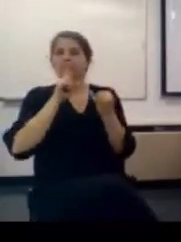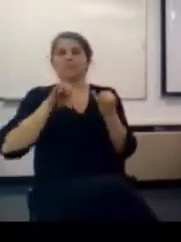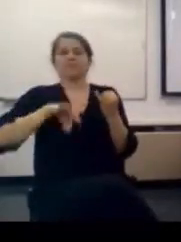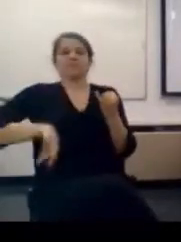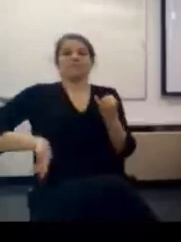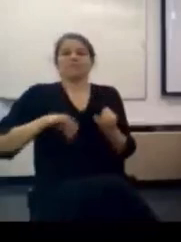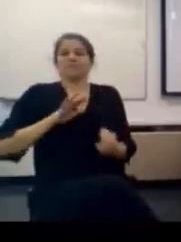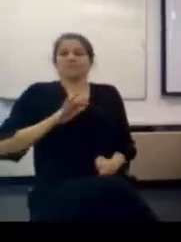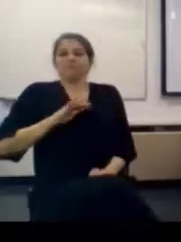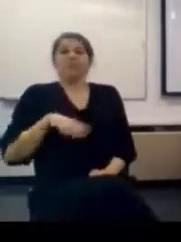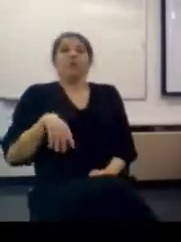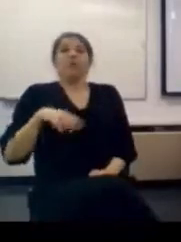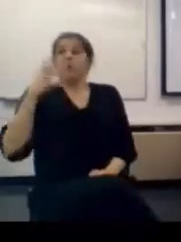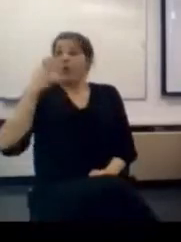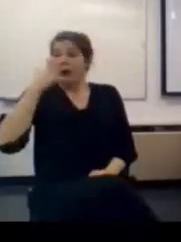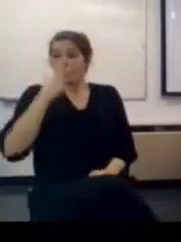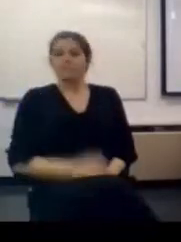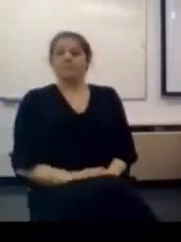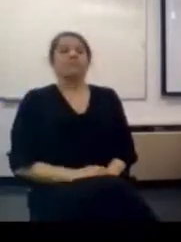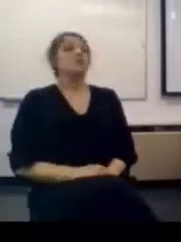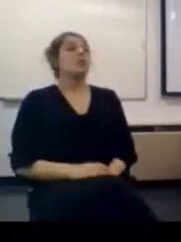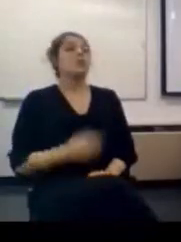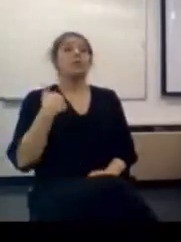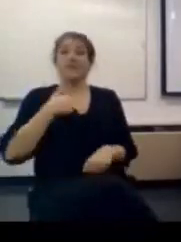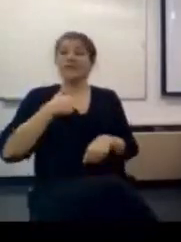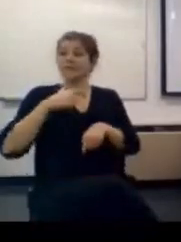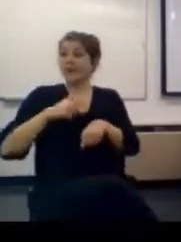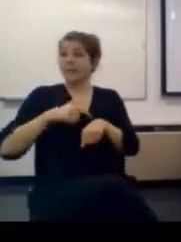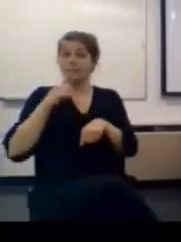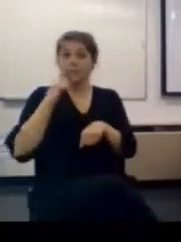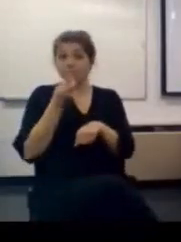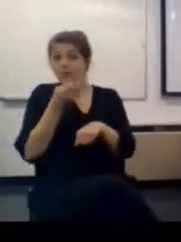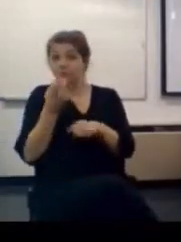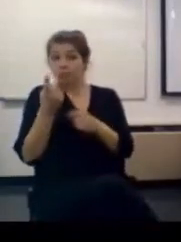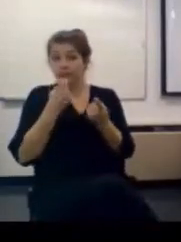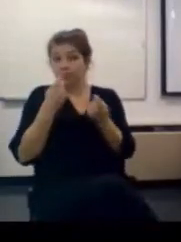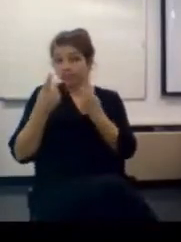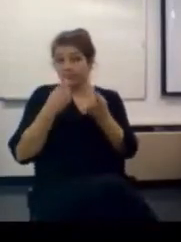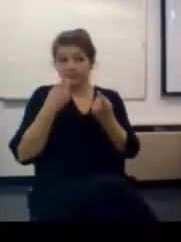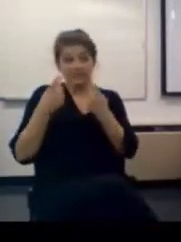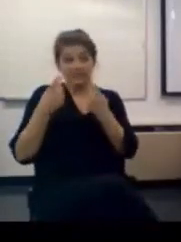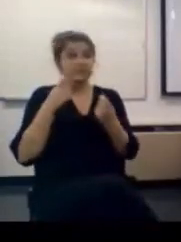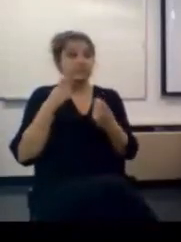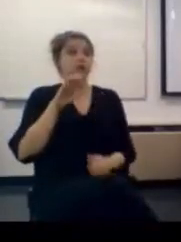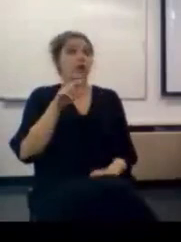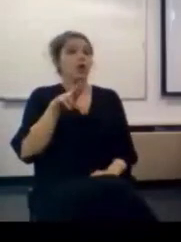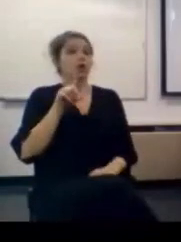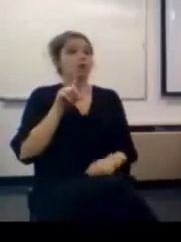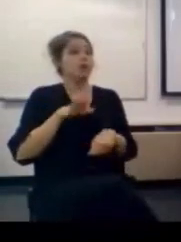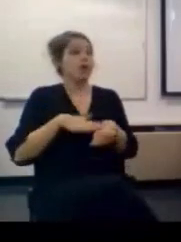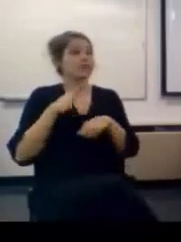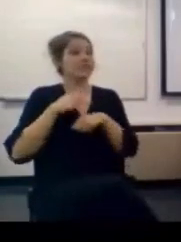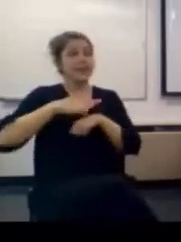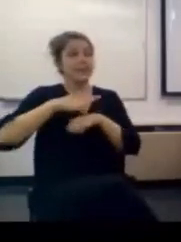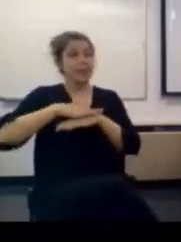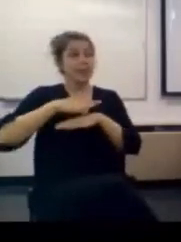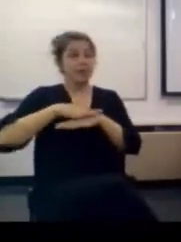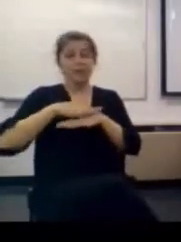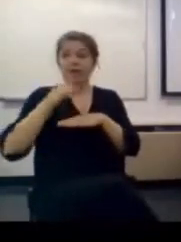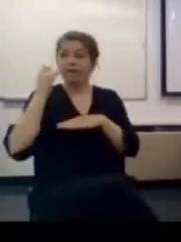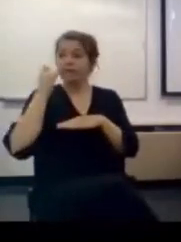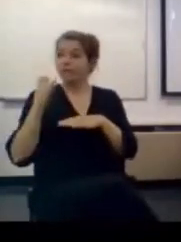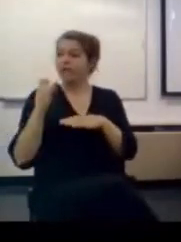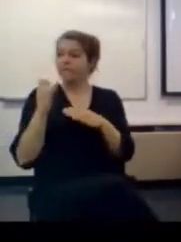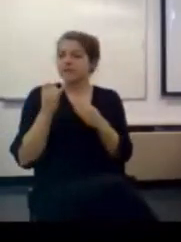that's really a gift. Wow. So we have time for a few questions. So there are cards